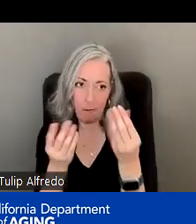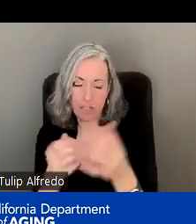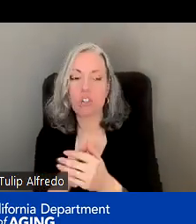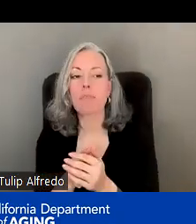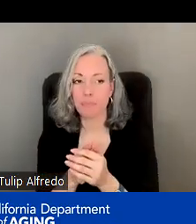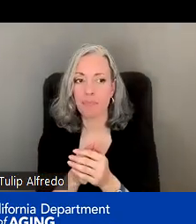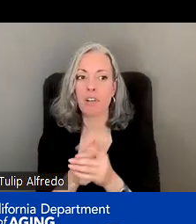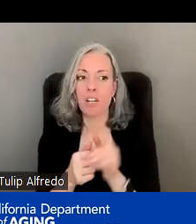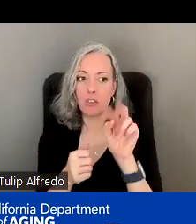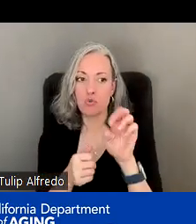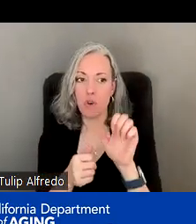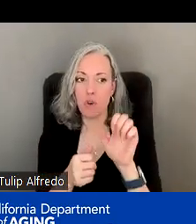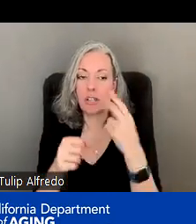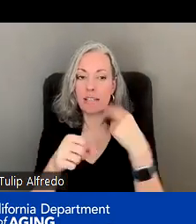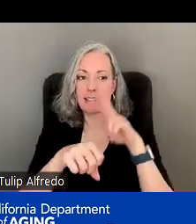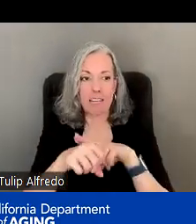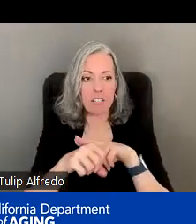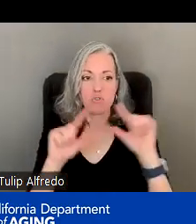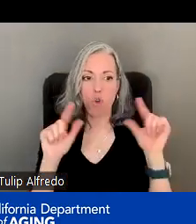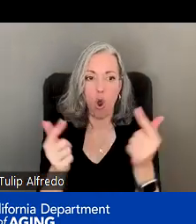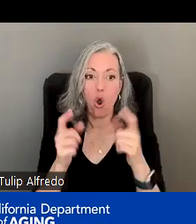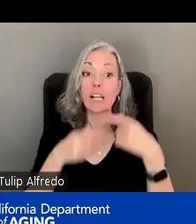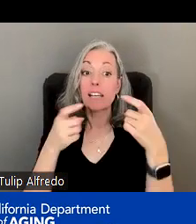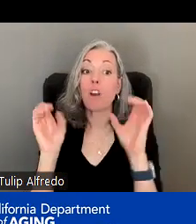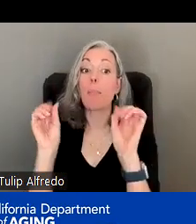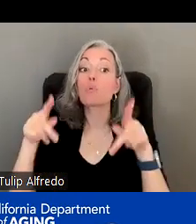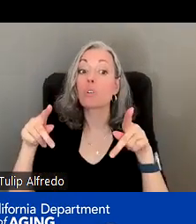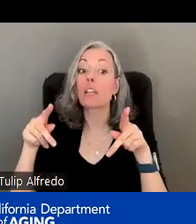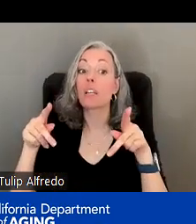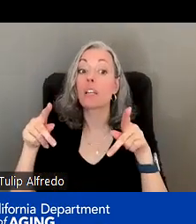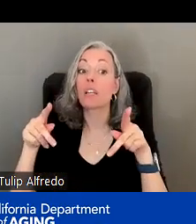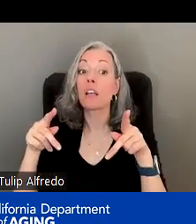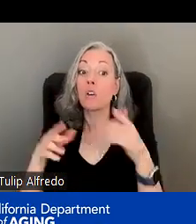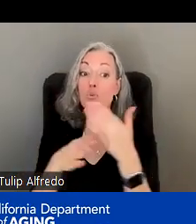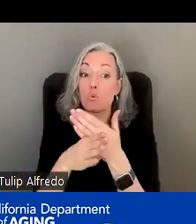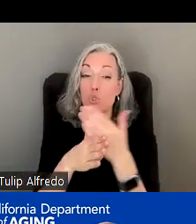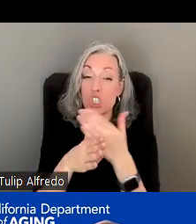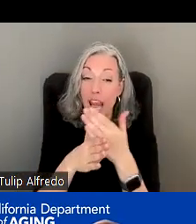and the tribal nations in attendance were all given the opportunity to share with